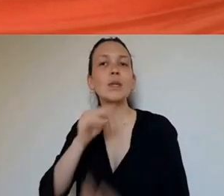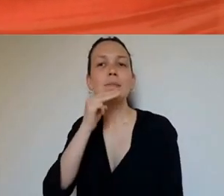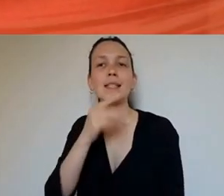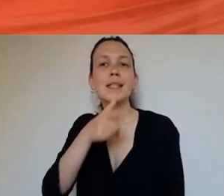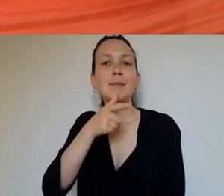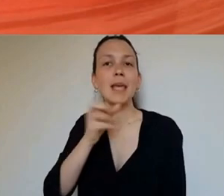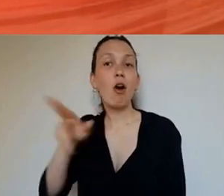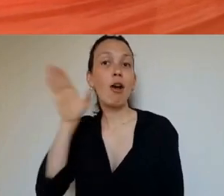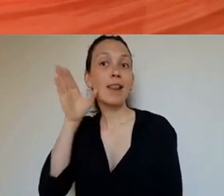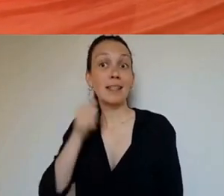document what unfolds in these spaces.